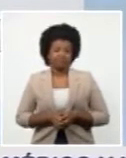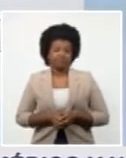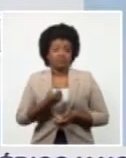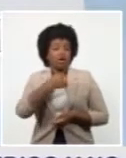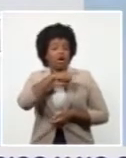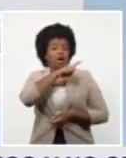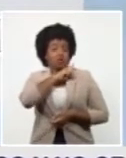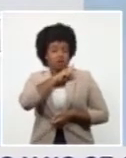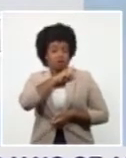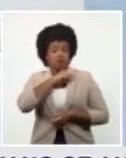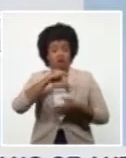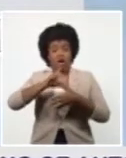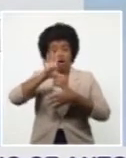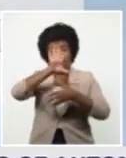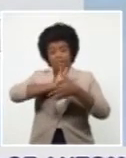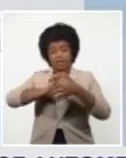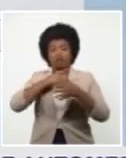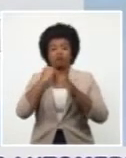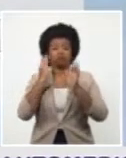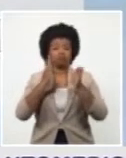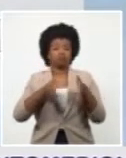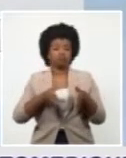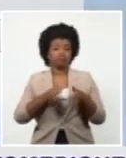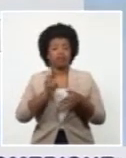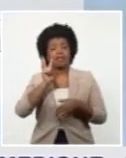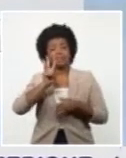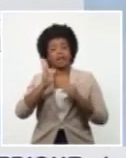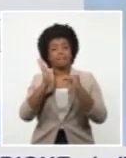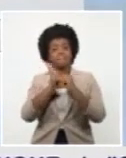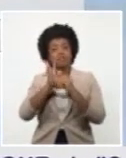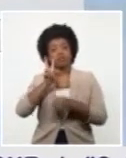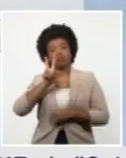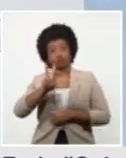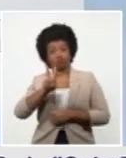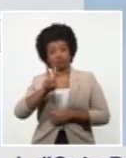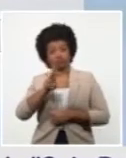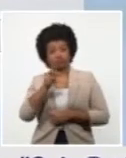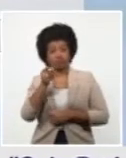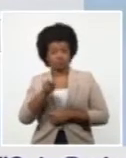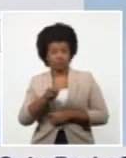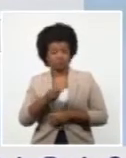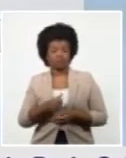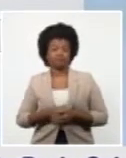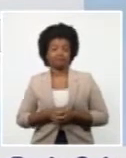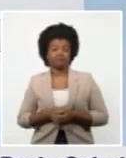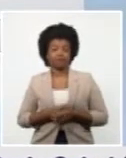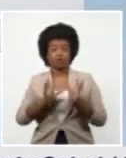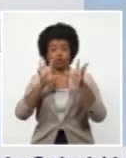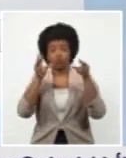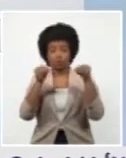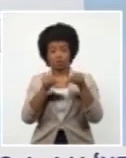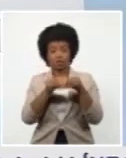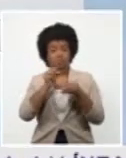47.55% of the total cases that have been reported in the world.